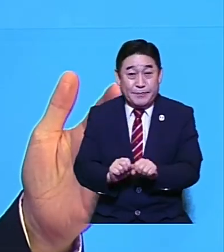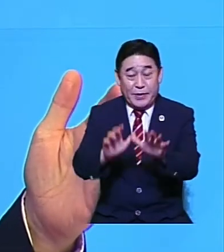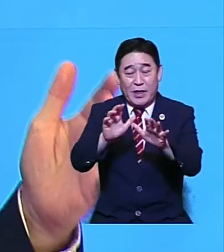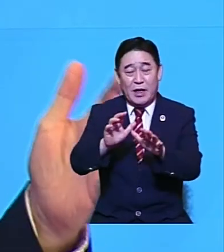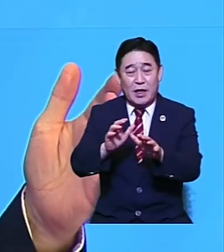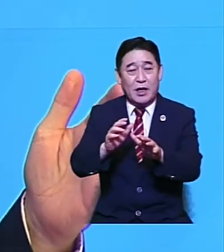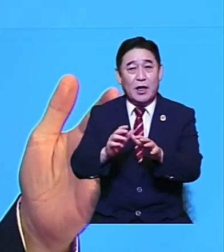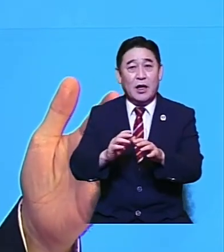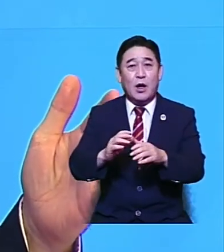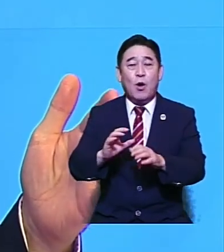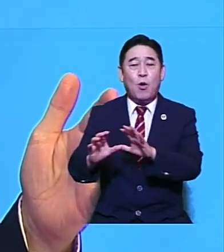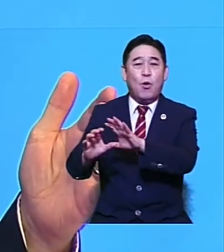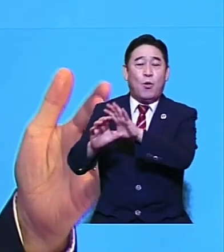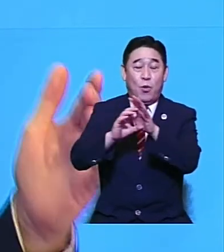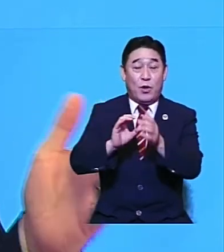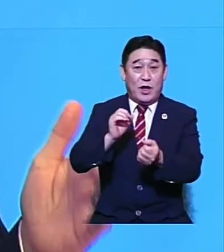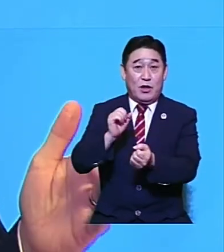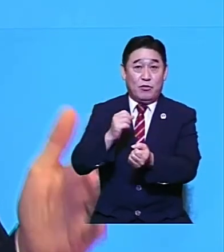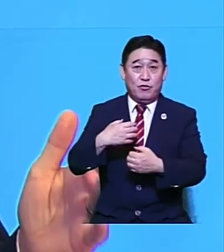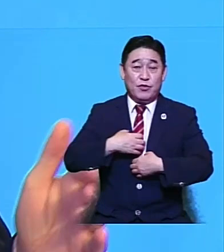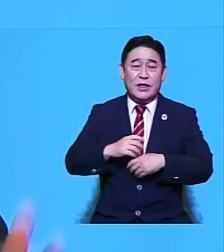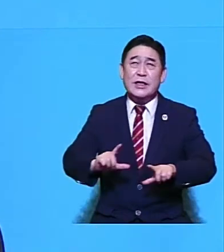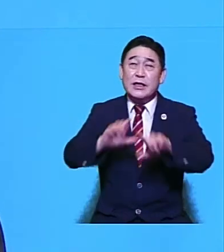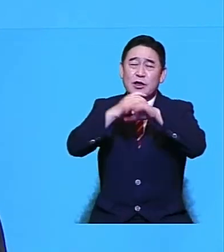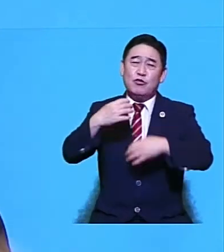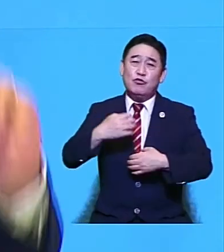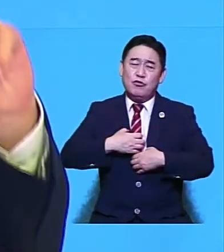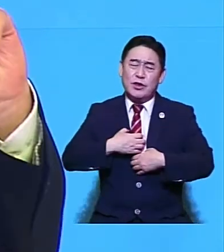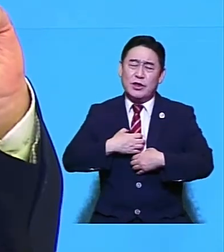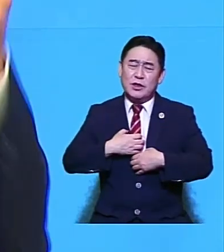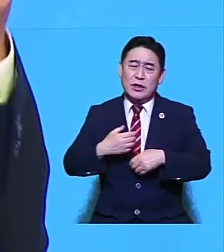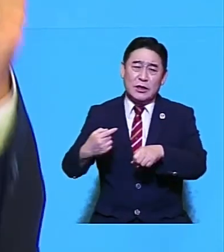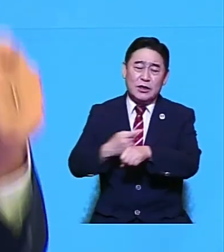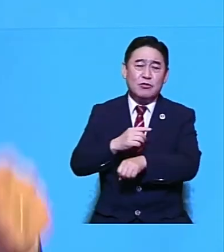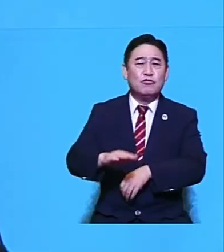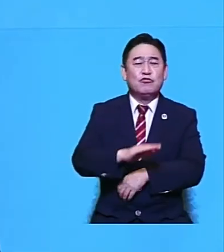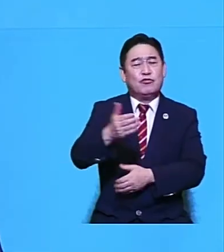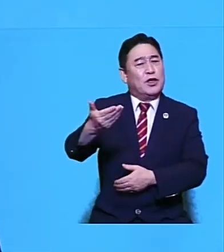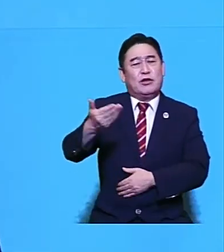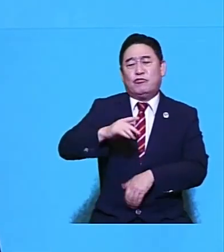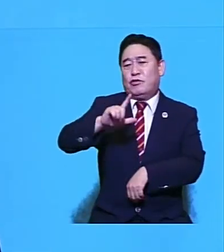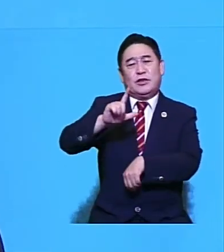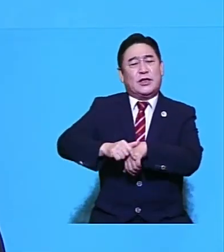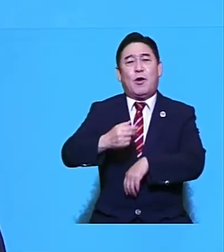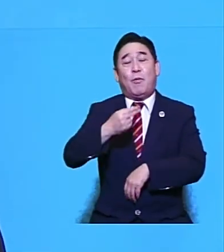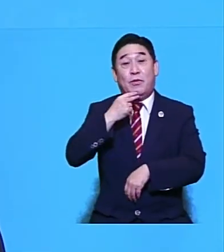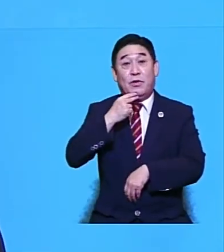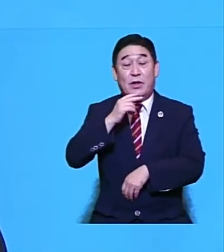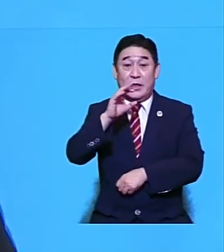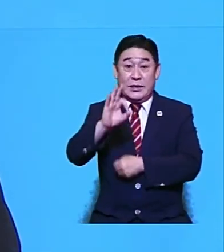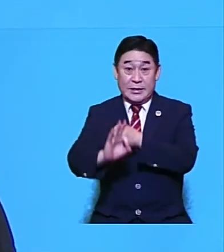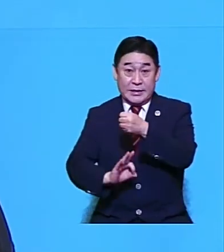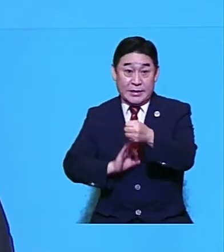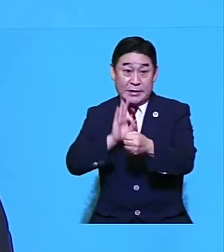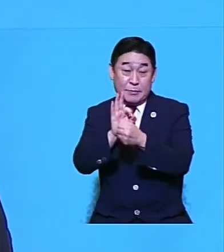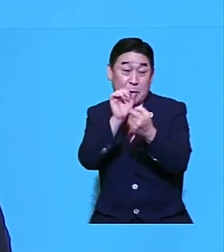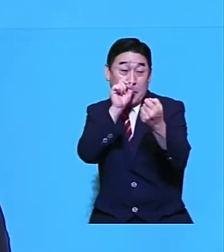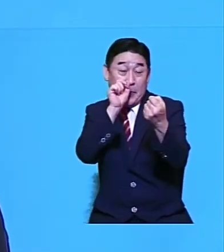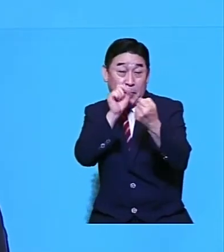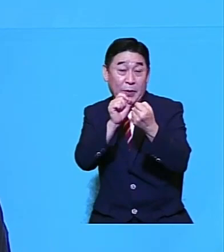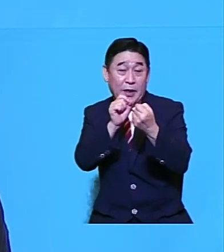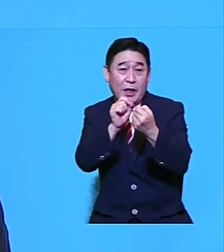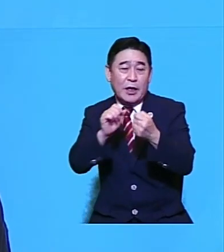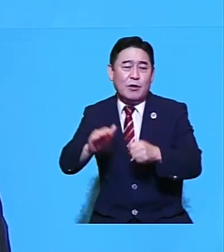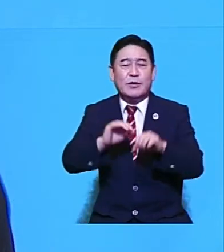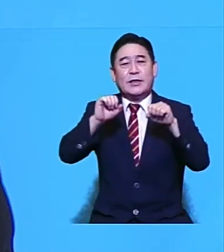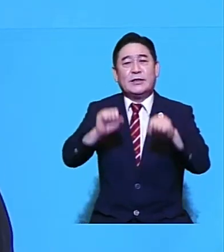time. This is a decisive decade to try and give ourselves an opportunity to give our